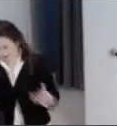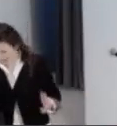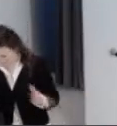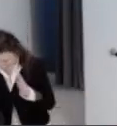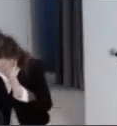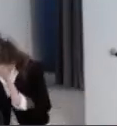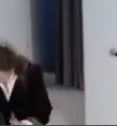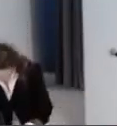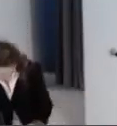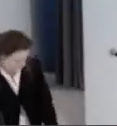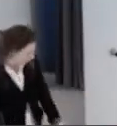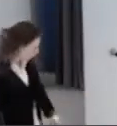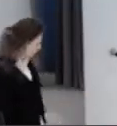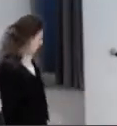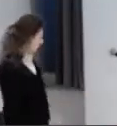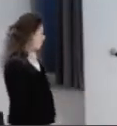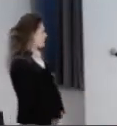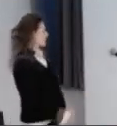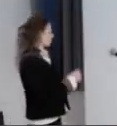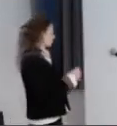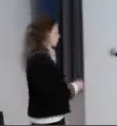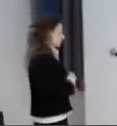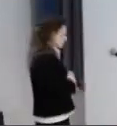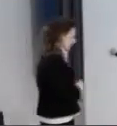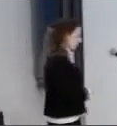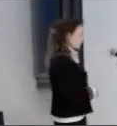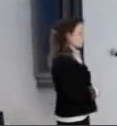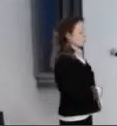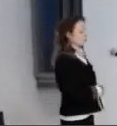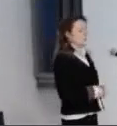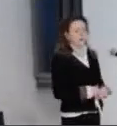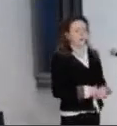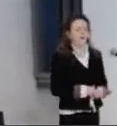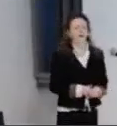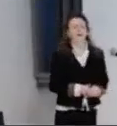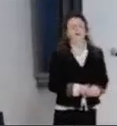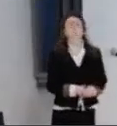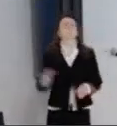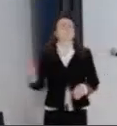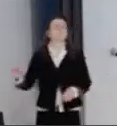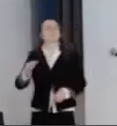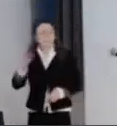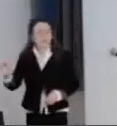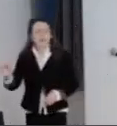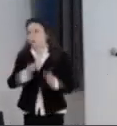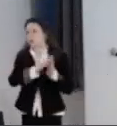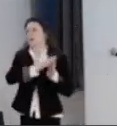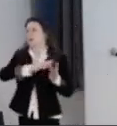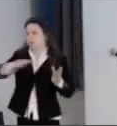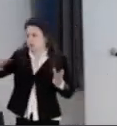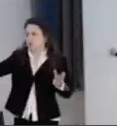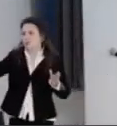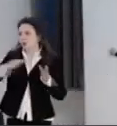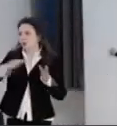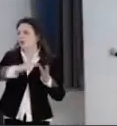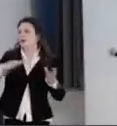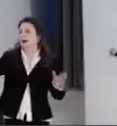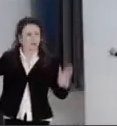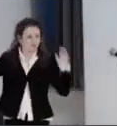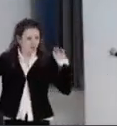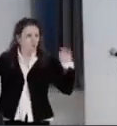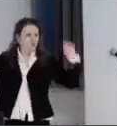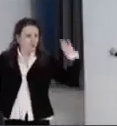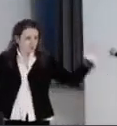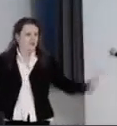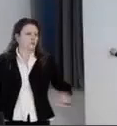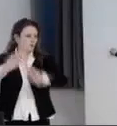be. Like I said, this latest thing I found on the Guerlain website confuses me extremely, but you can know that a certain, for a long